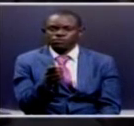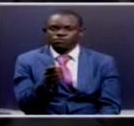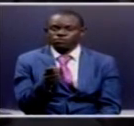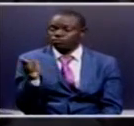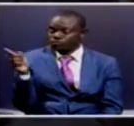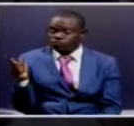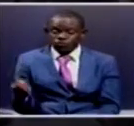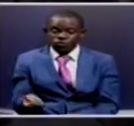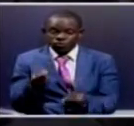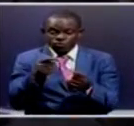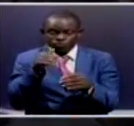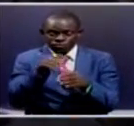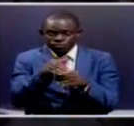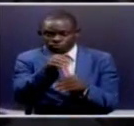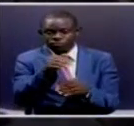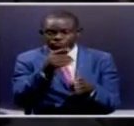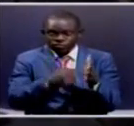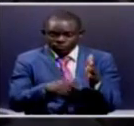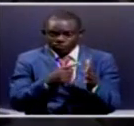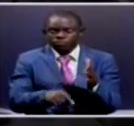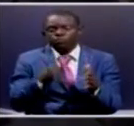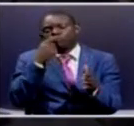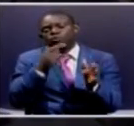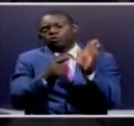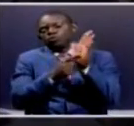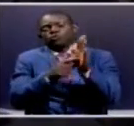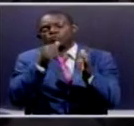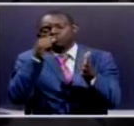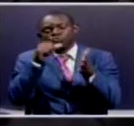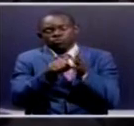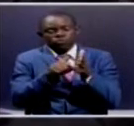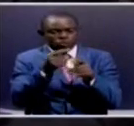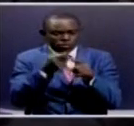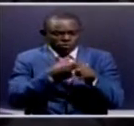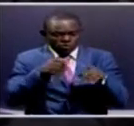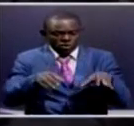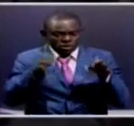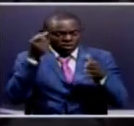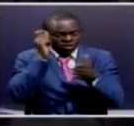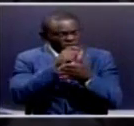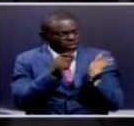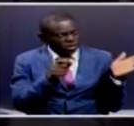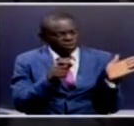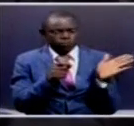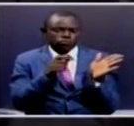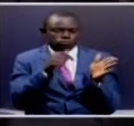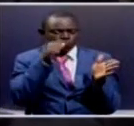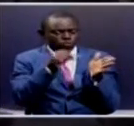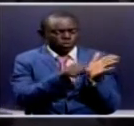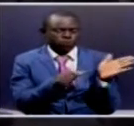accreditation, you produce the letter from the secretary to the cabinet. That's the document you produce